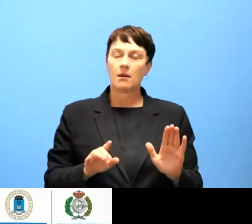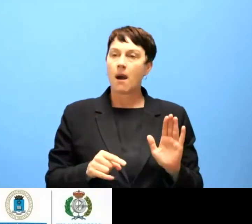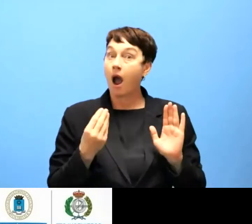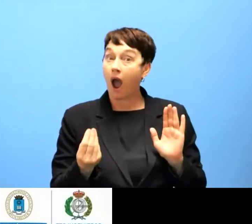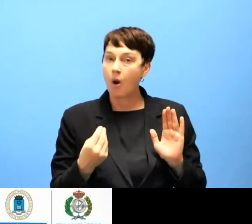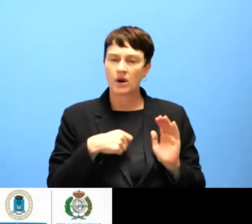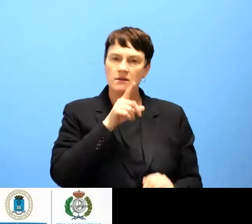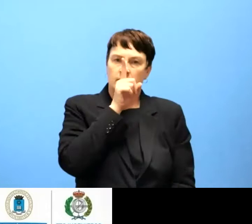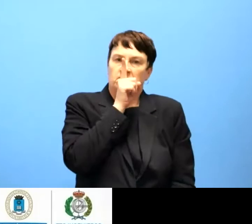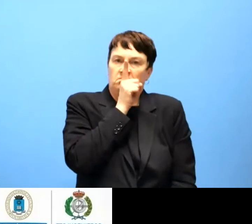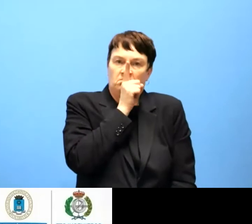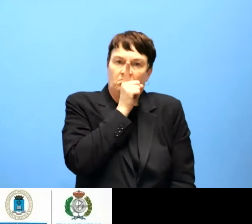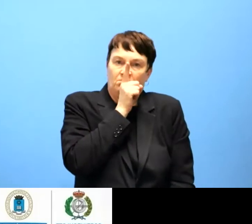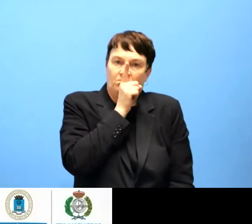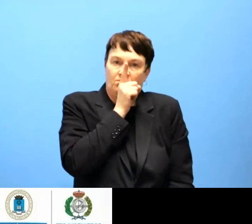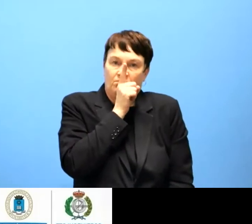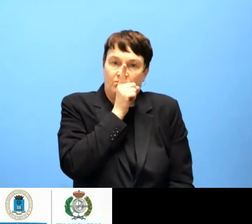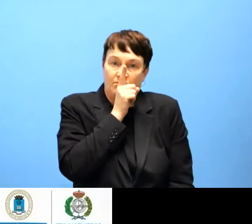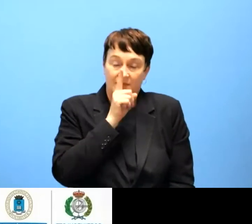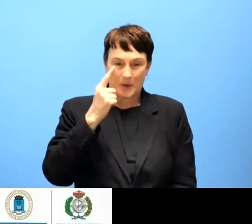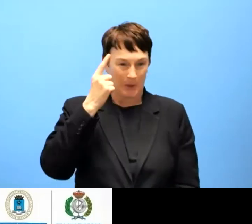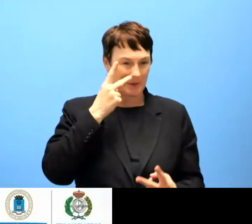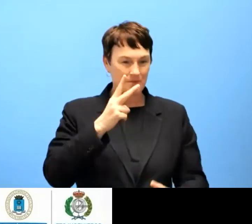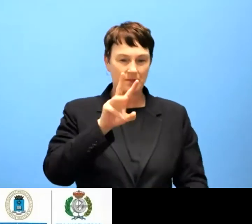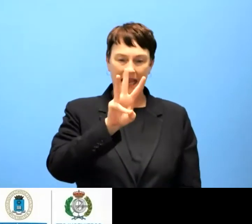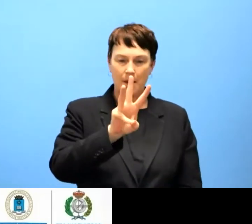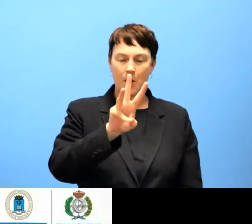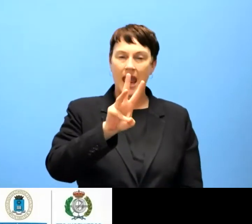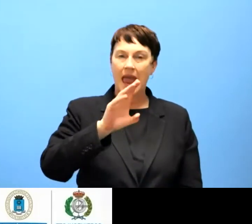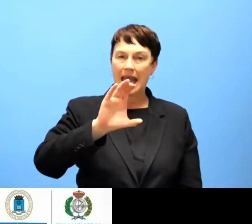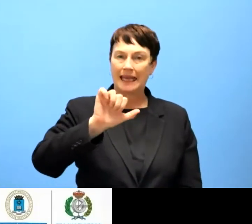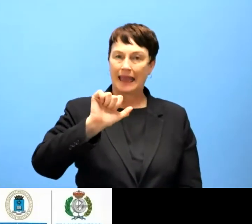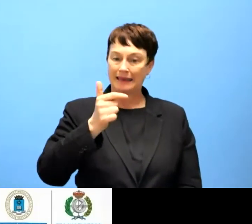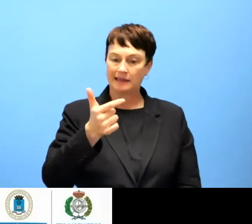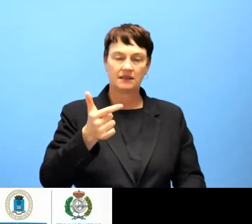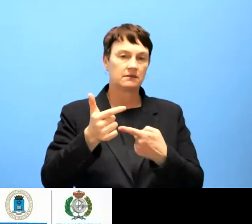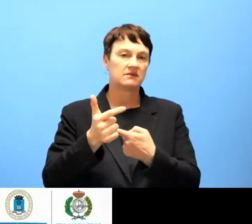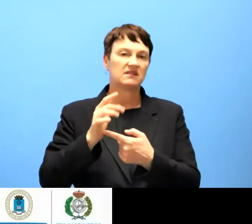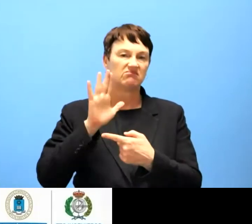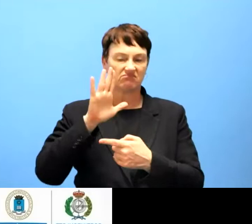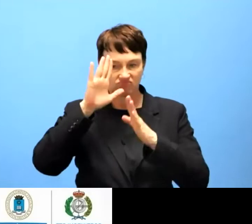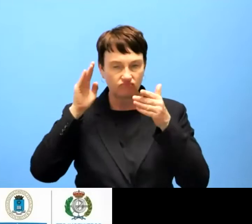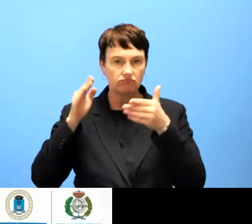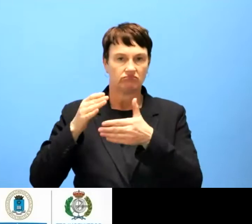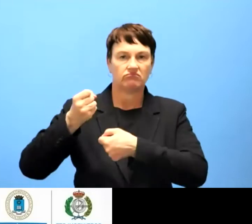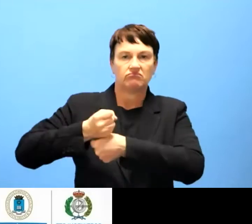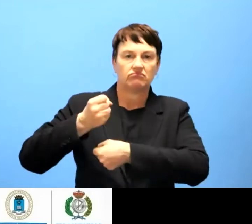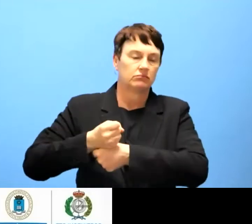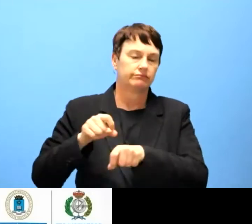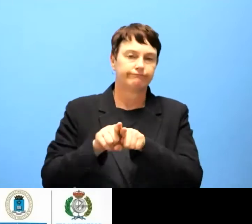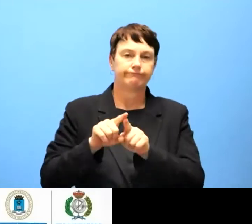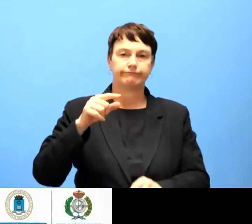WCAG, because WCAG is only for web. So you have this HTML. I mean, you're expected to use specific